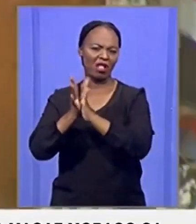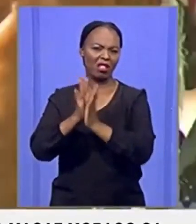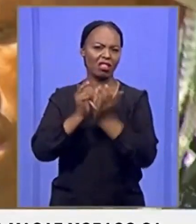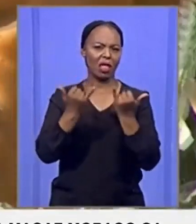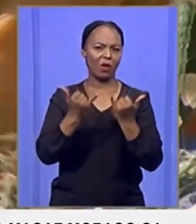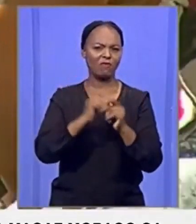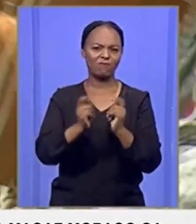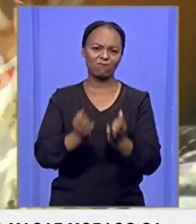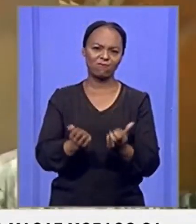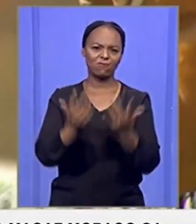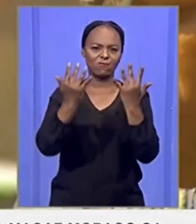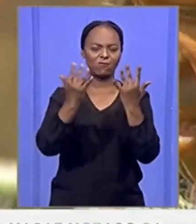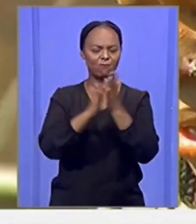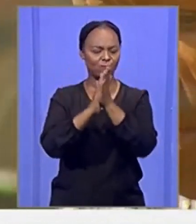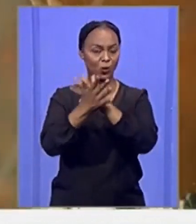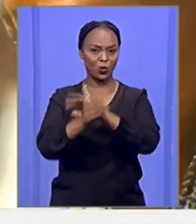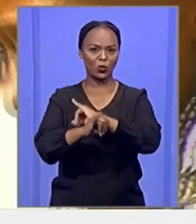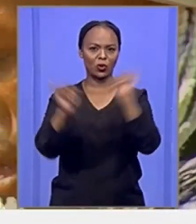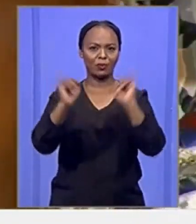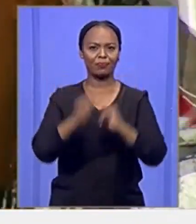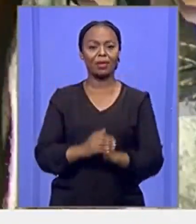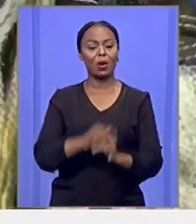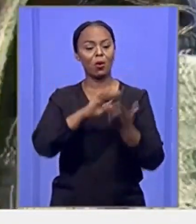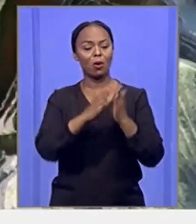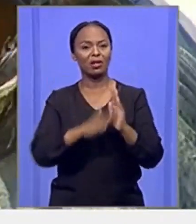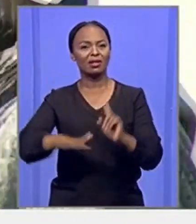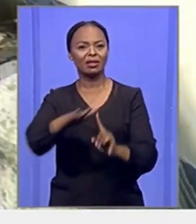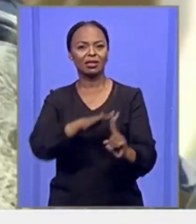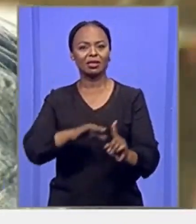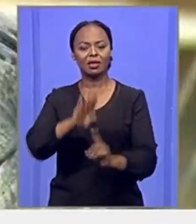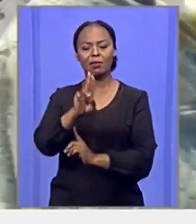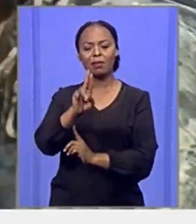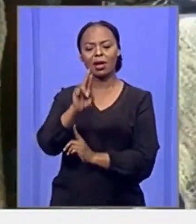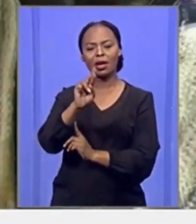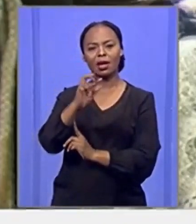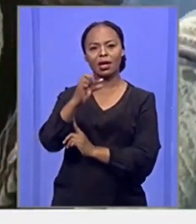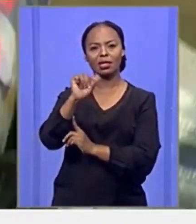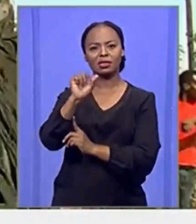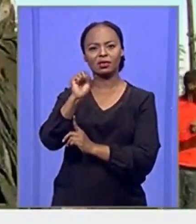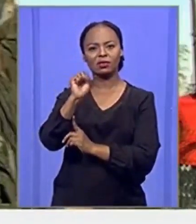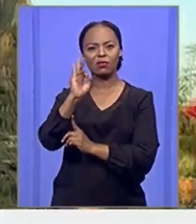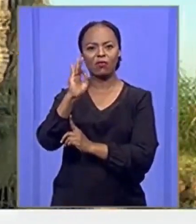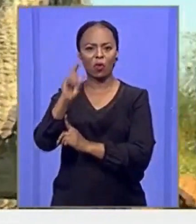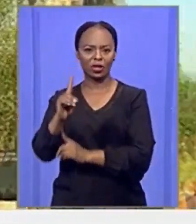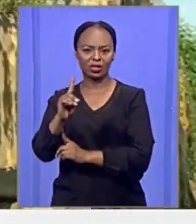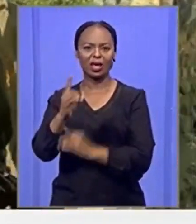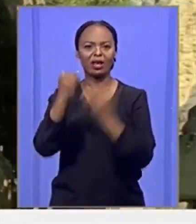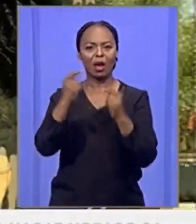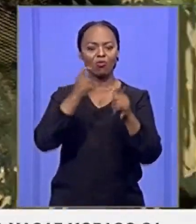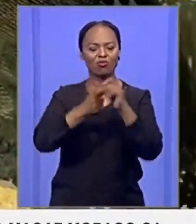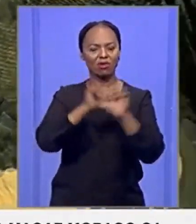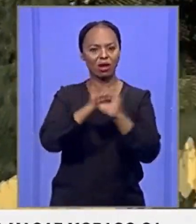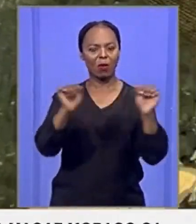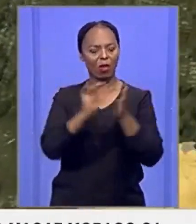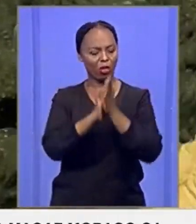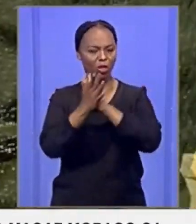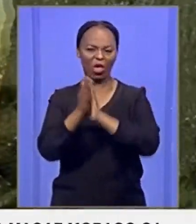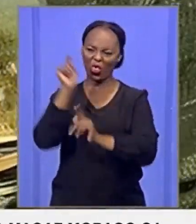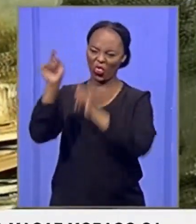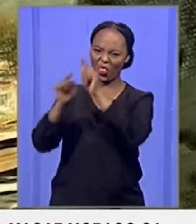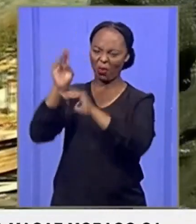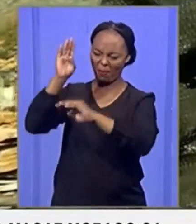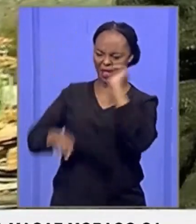ke manyami le mahlomola ge badudi ba mešatšana ya Burgersfort ba lobile magae a bona ba latofatša baotledi ba ditekisi ka